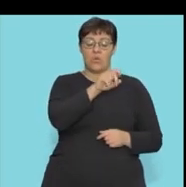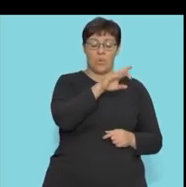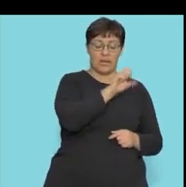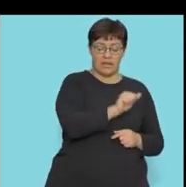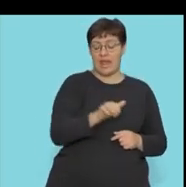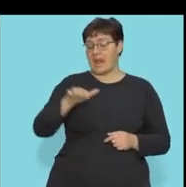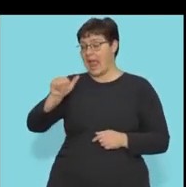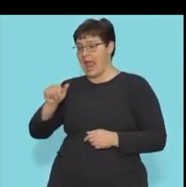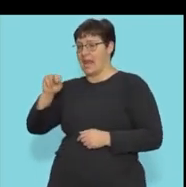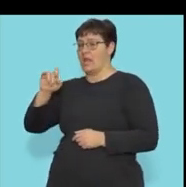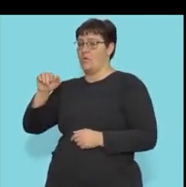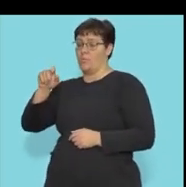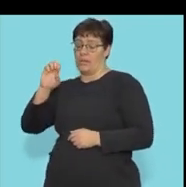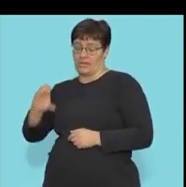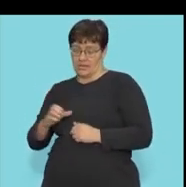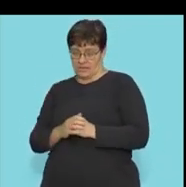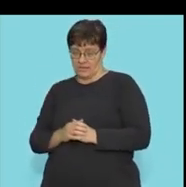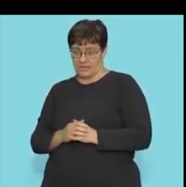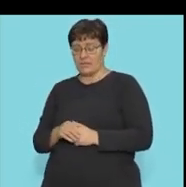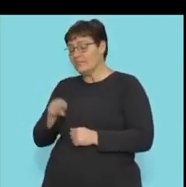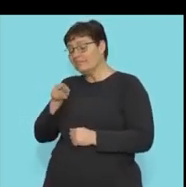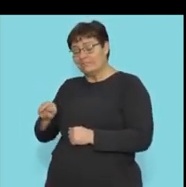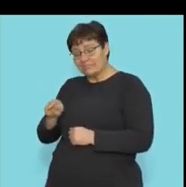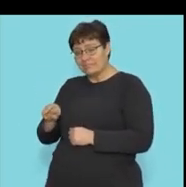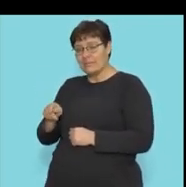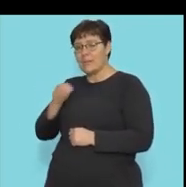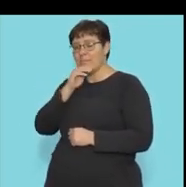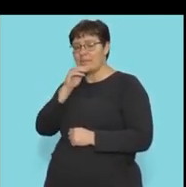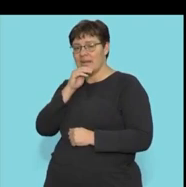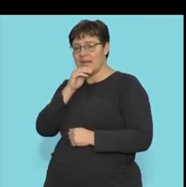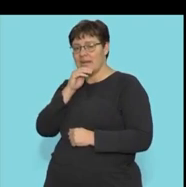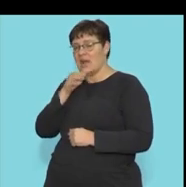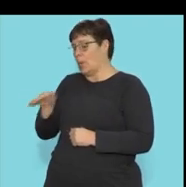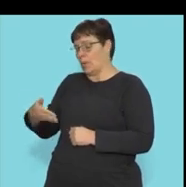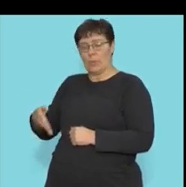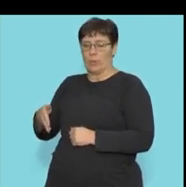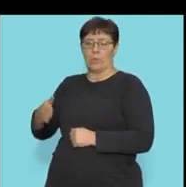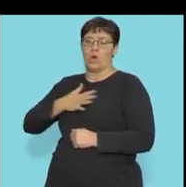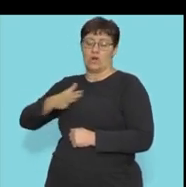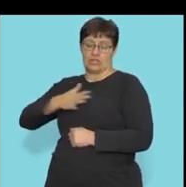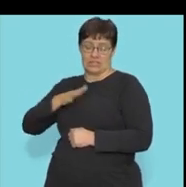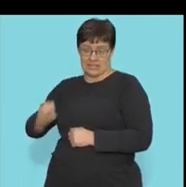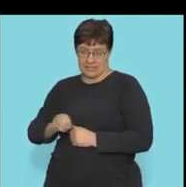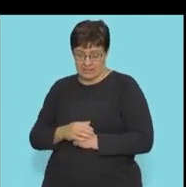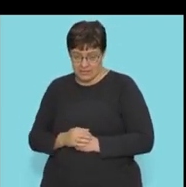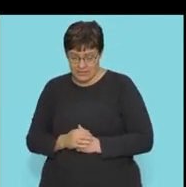and anaerobic respiration. Remember that anaerobic respiration occurs in the absence